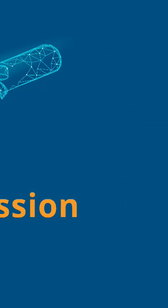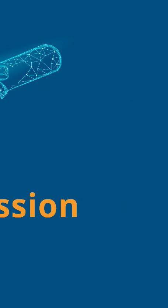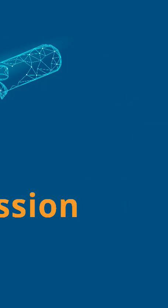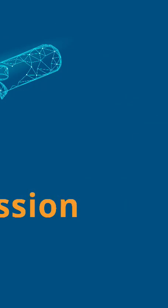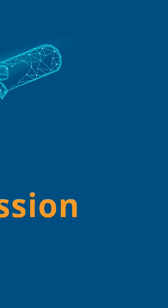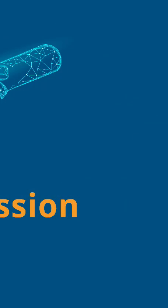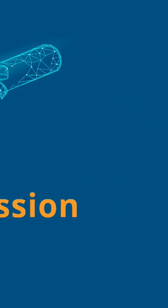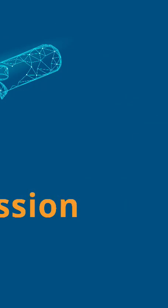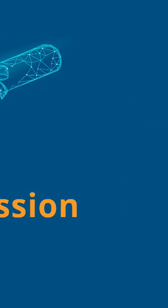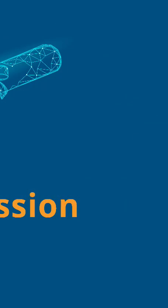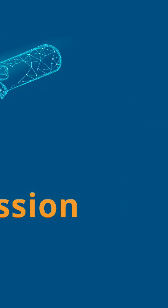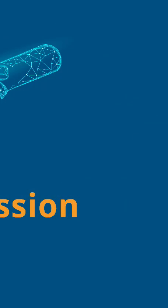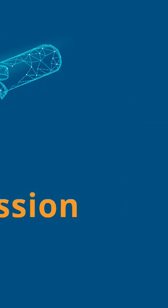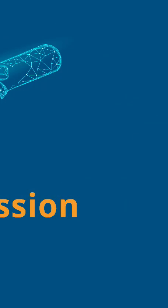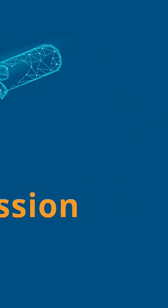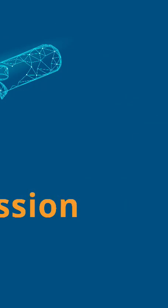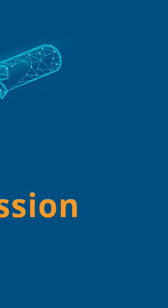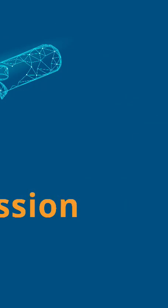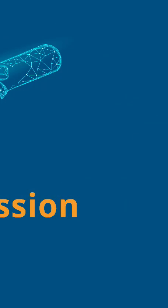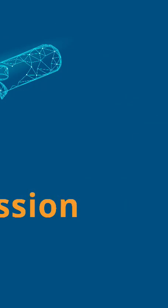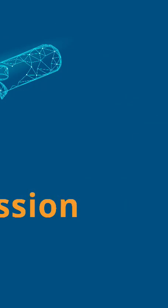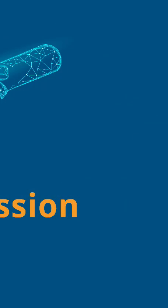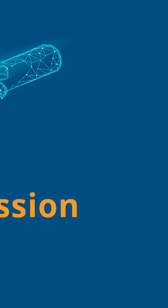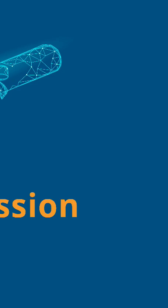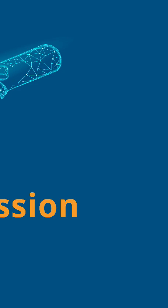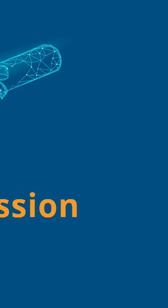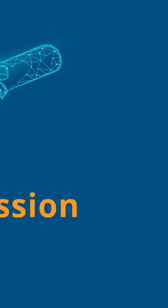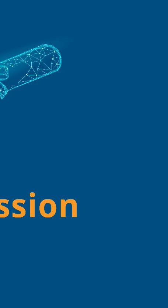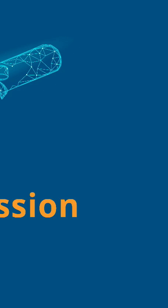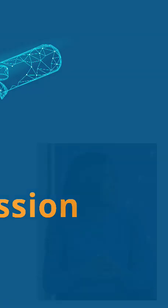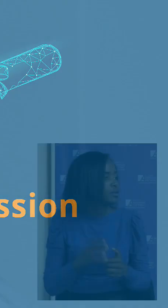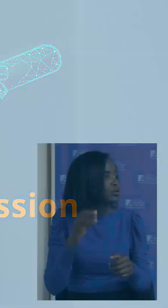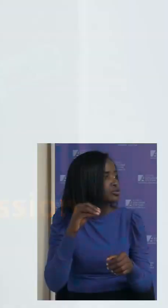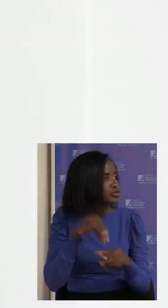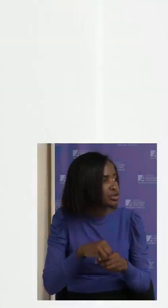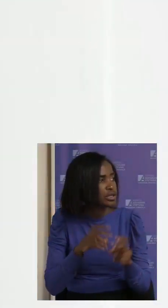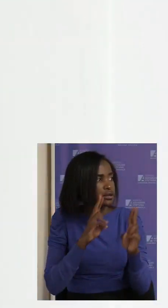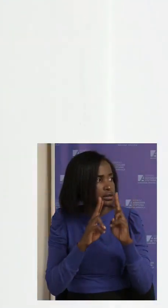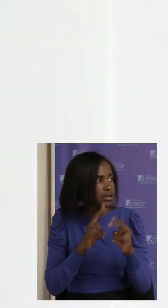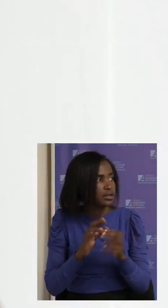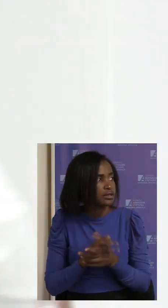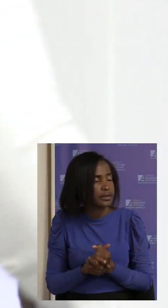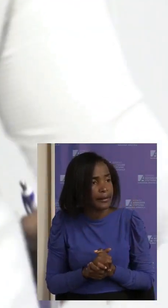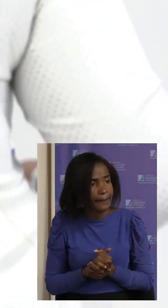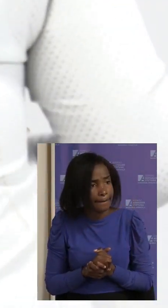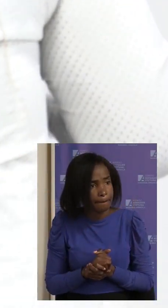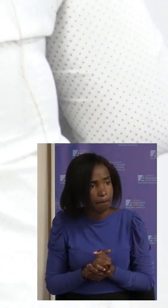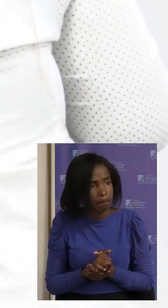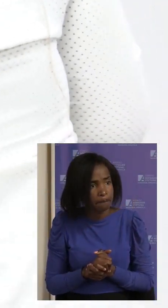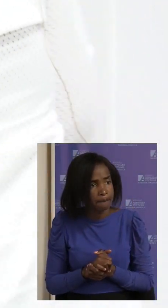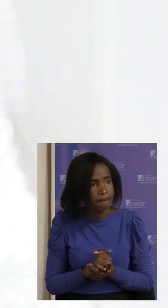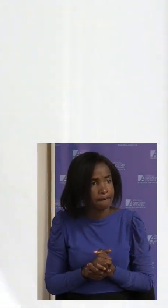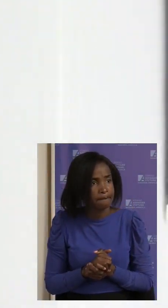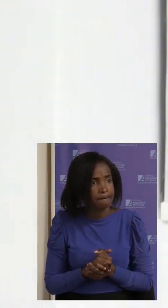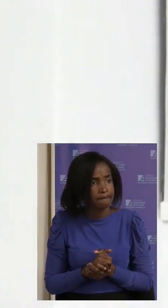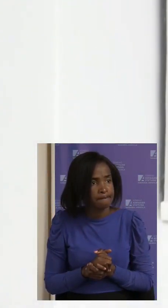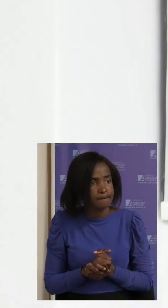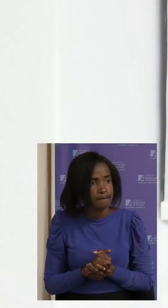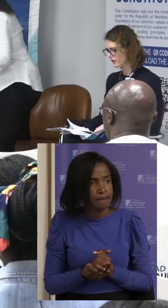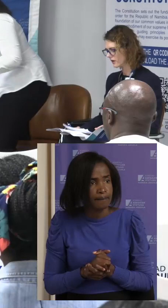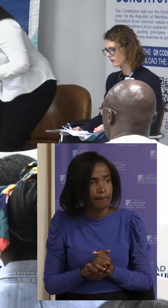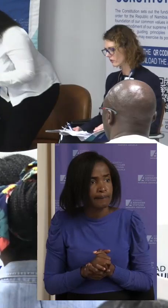Thank you, Lucia. We appreciate your inputs and also joining our discussion tonight. Just so before we